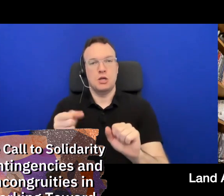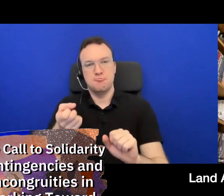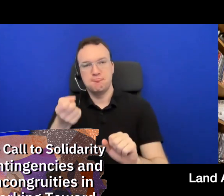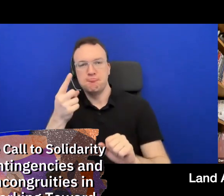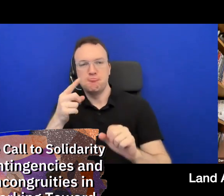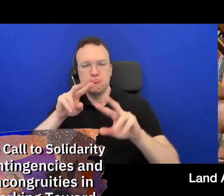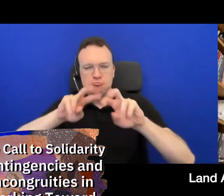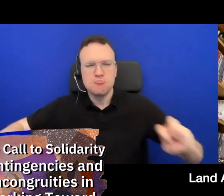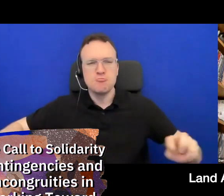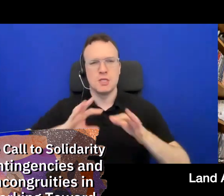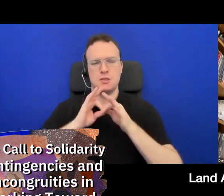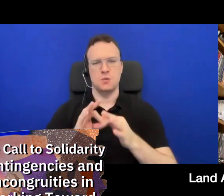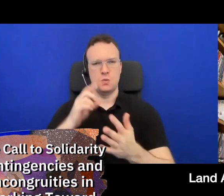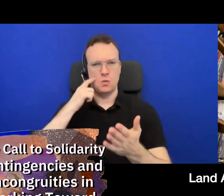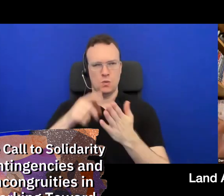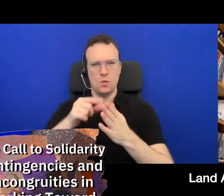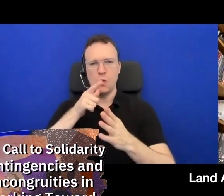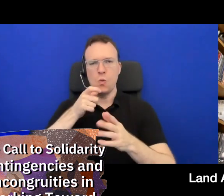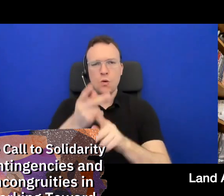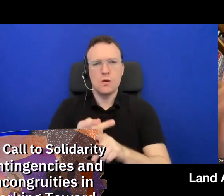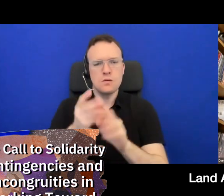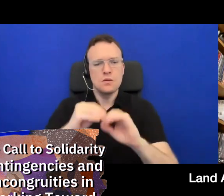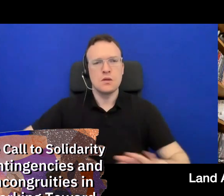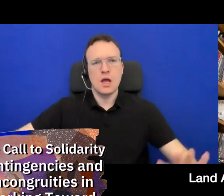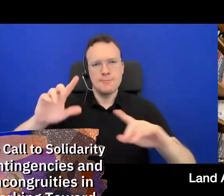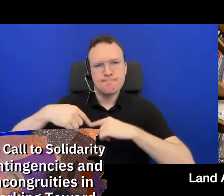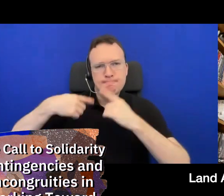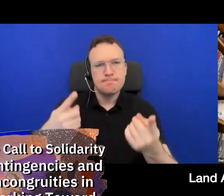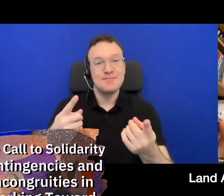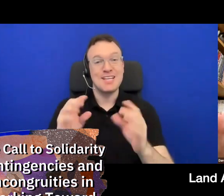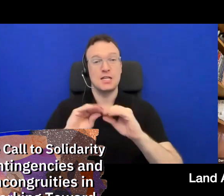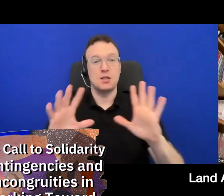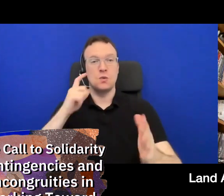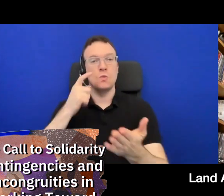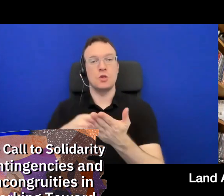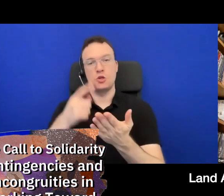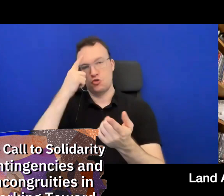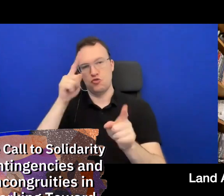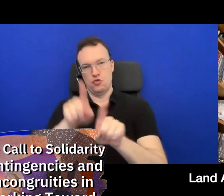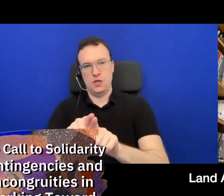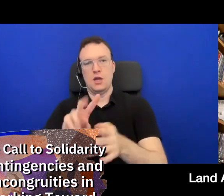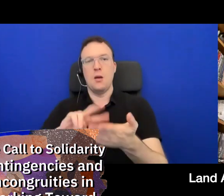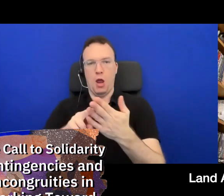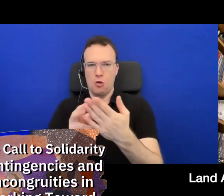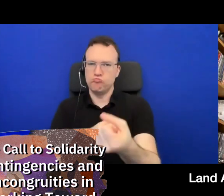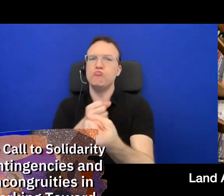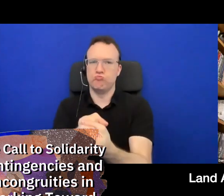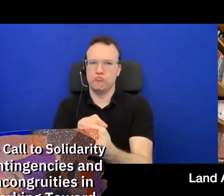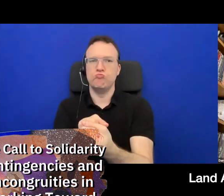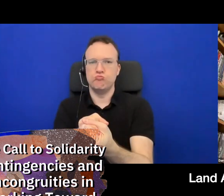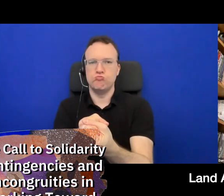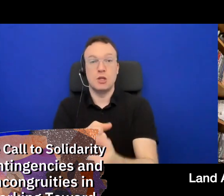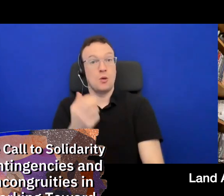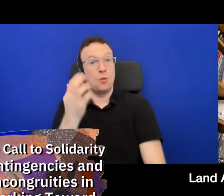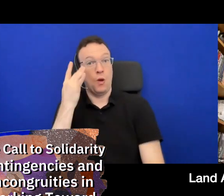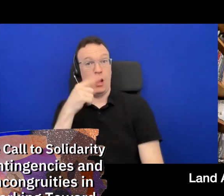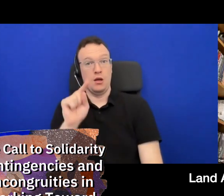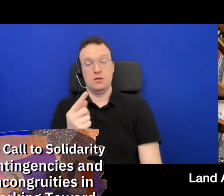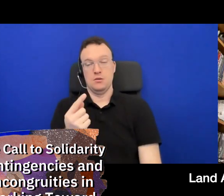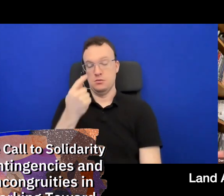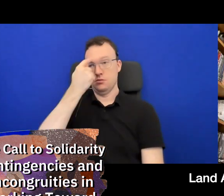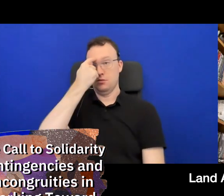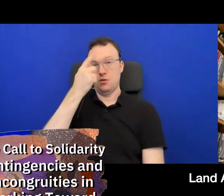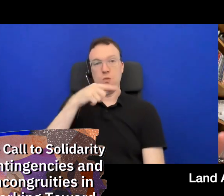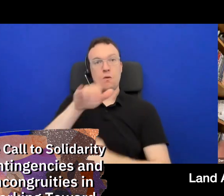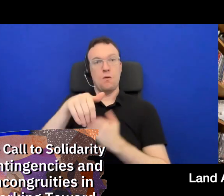acknowledgement, but critically, the recognition of treaty is a call to solidarity in the sense that it reminds us that we're